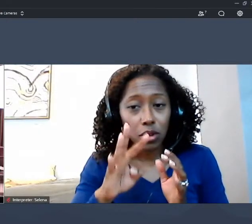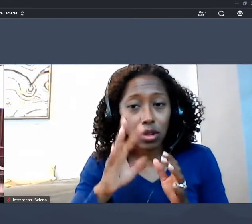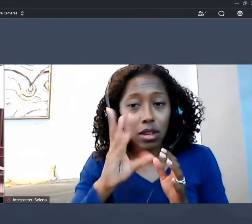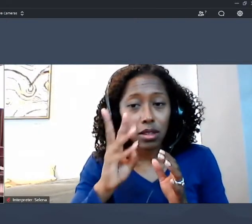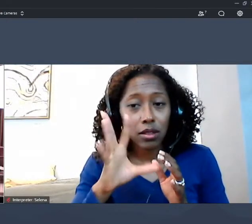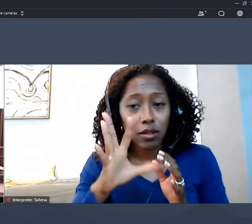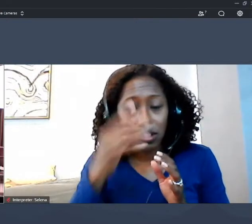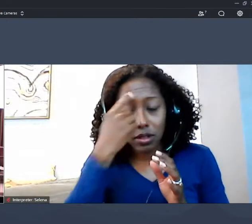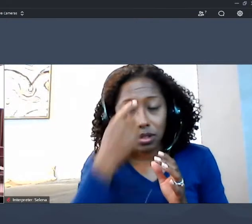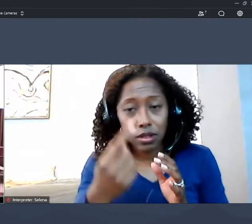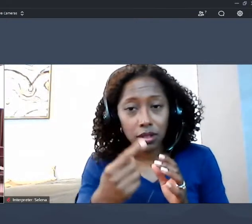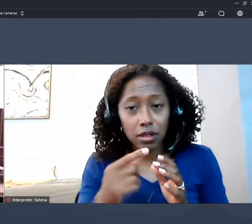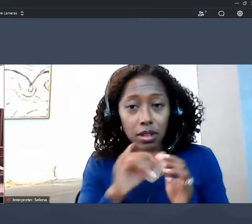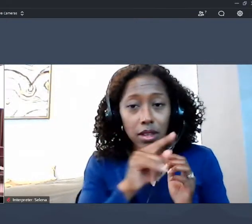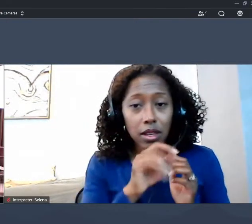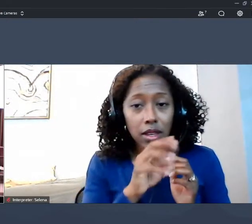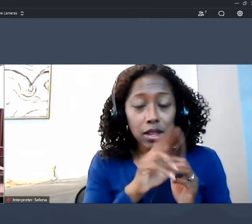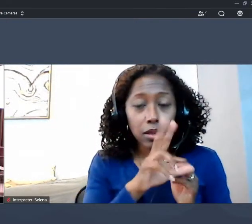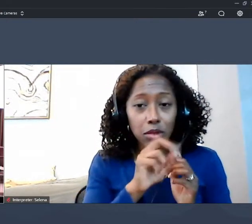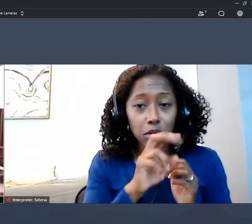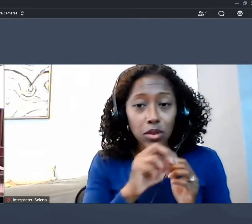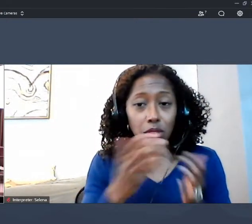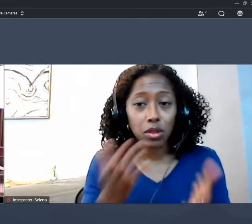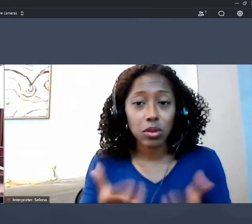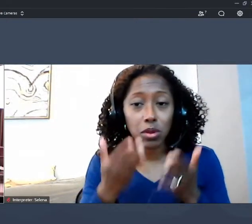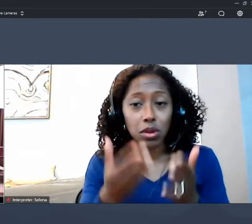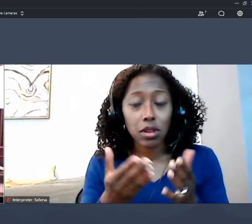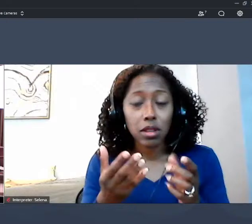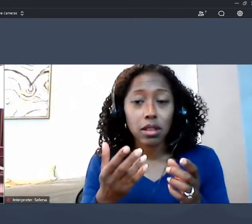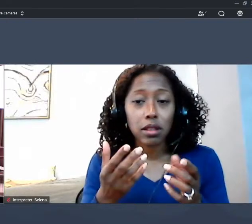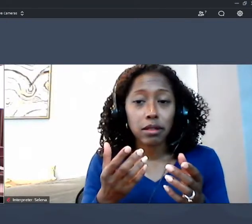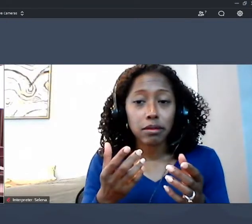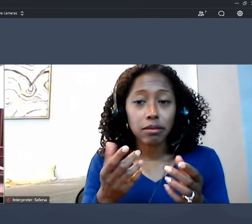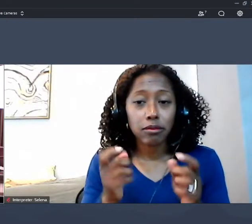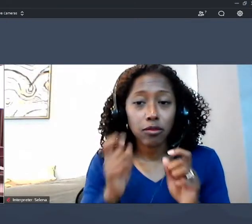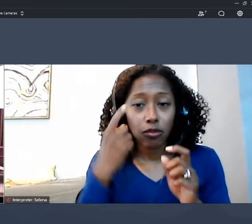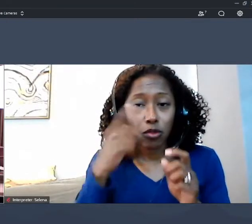$141,974.65. Item number 30 is a resolution awarding contract number